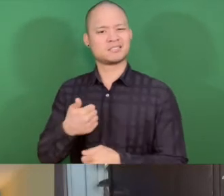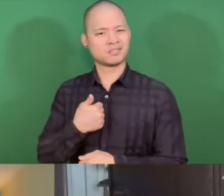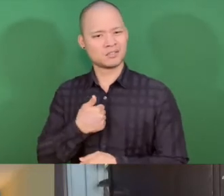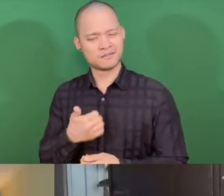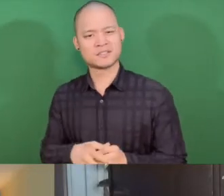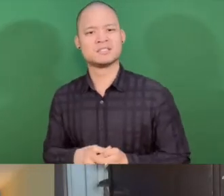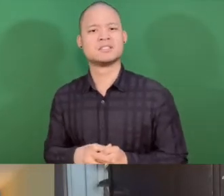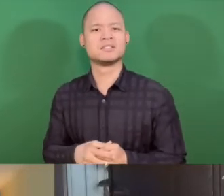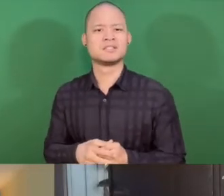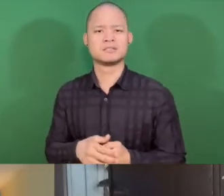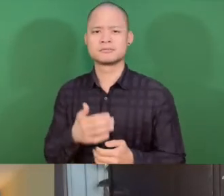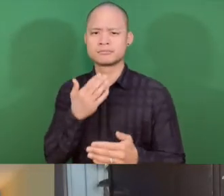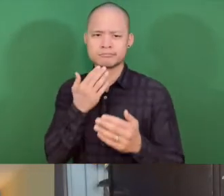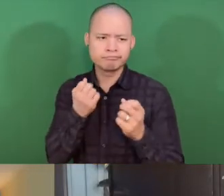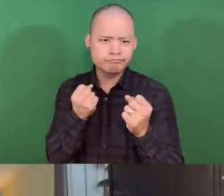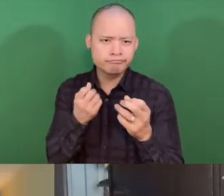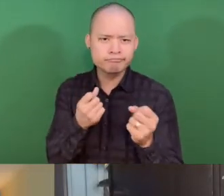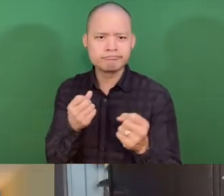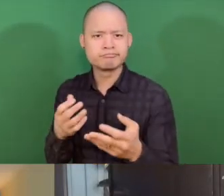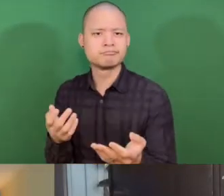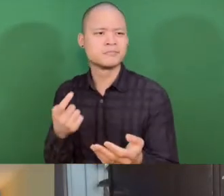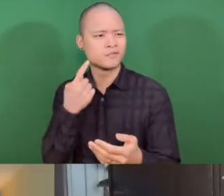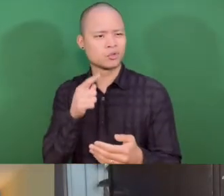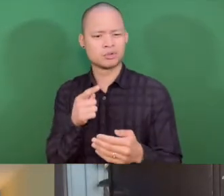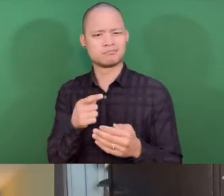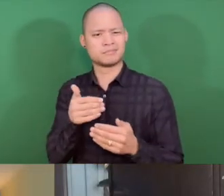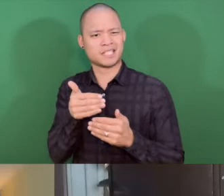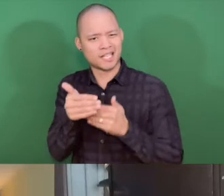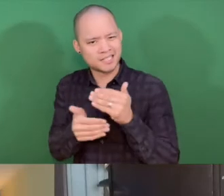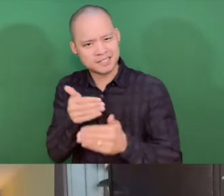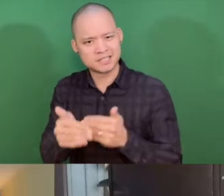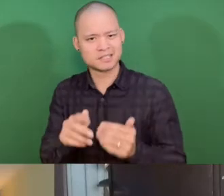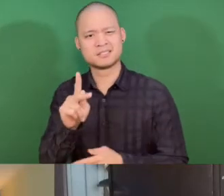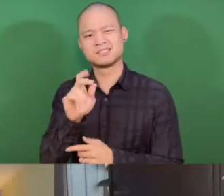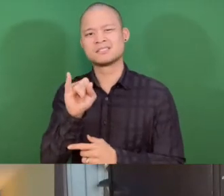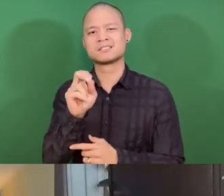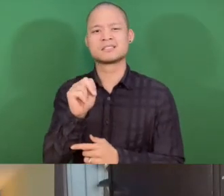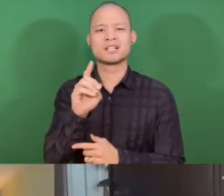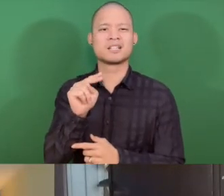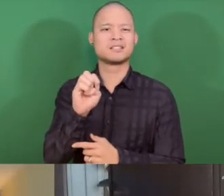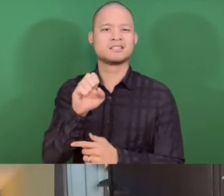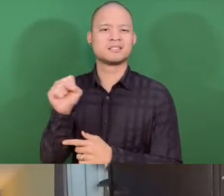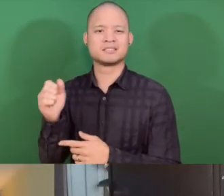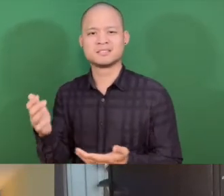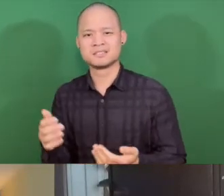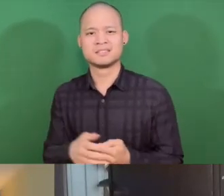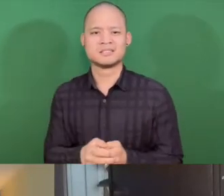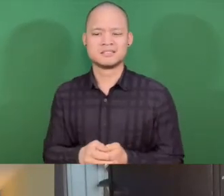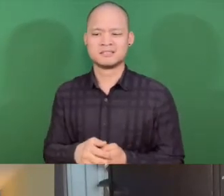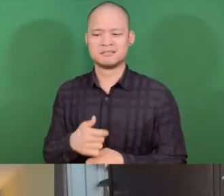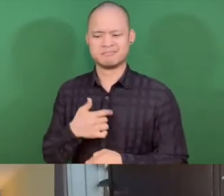I have a great appreciation for kindness, and I always find myself a little bit